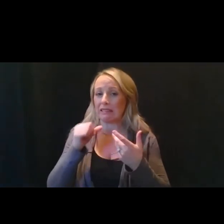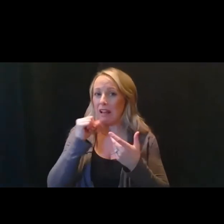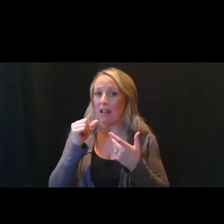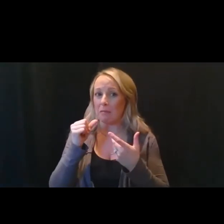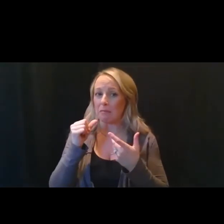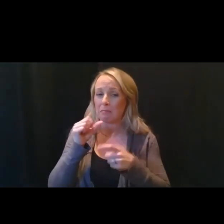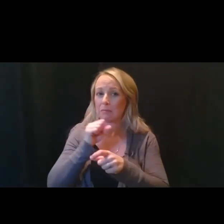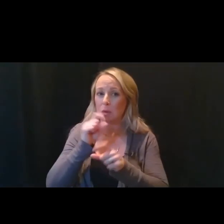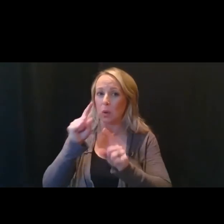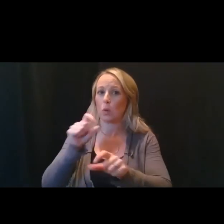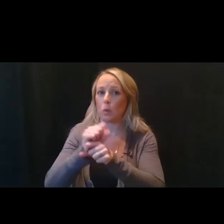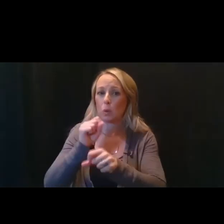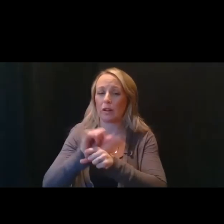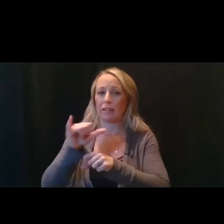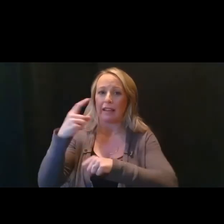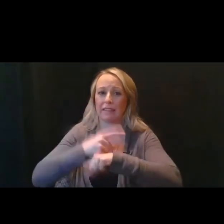after their second dose.